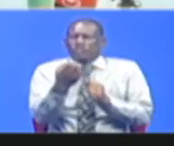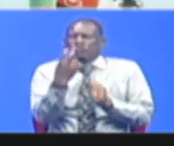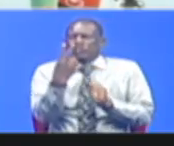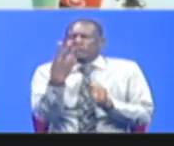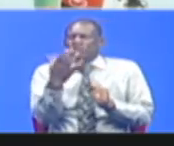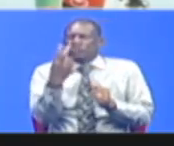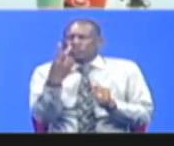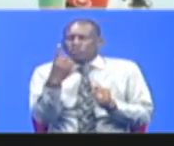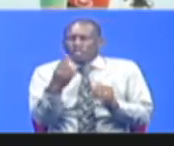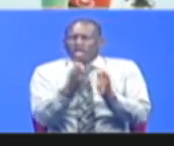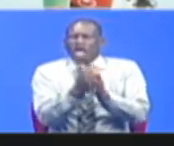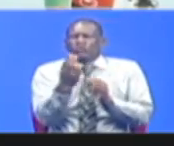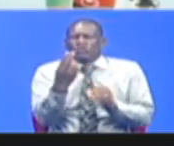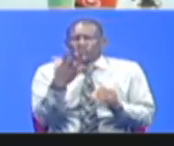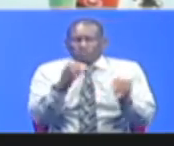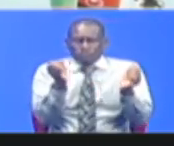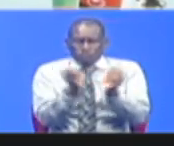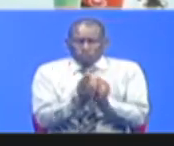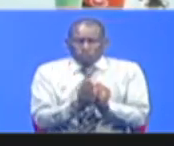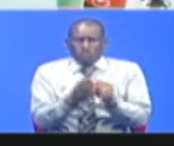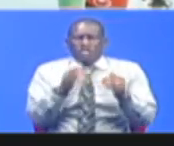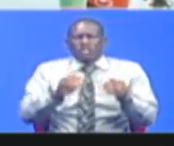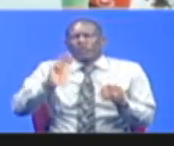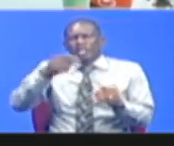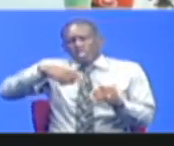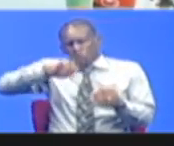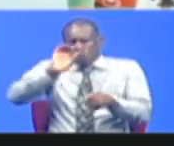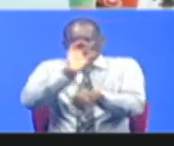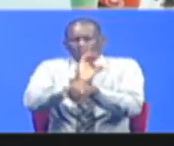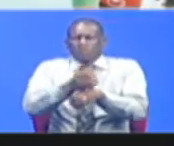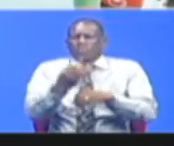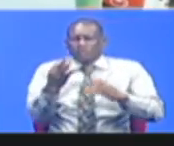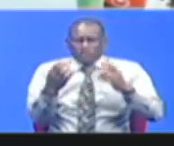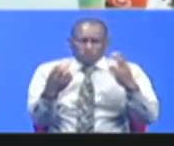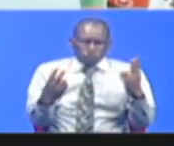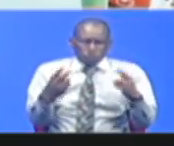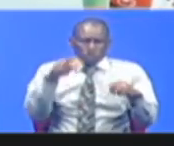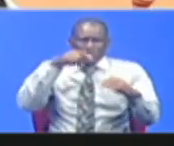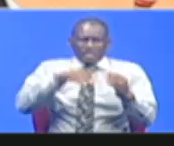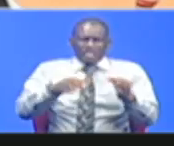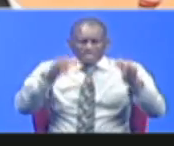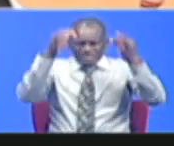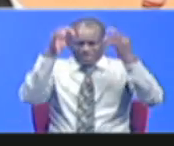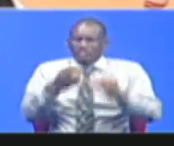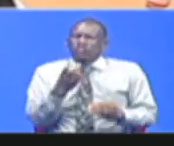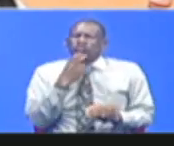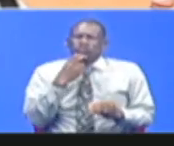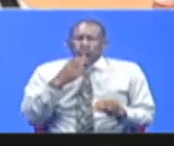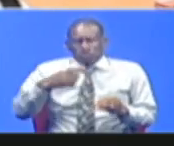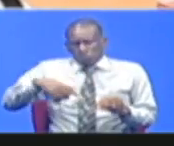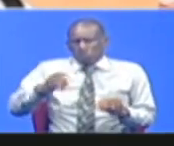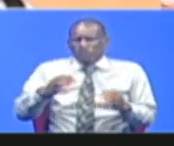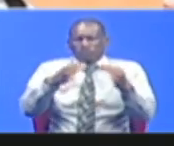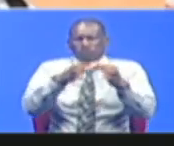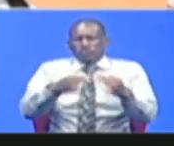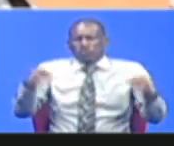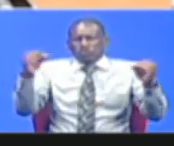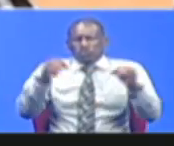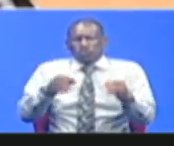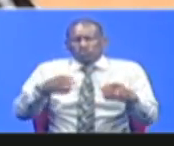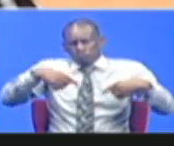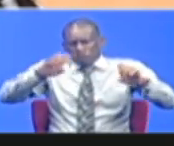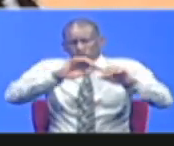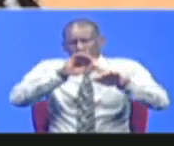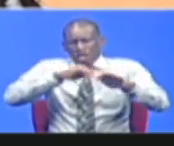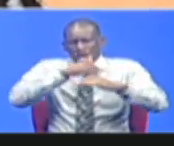off hosts and arch rivals Cameroon 3-2 in a dramatic decider on Tuesday, qualified for Tokyo unbeaten after victories